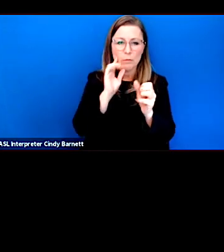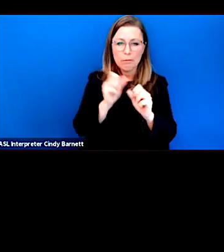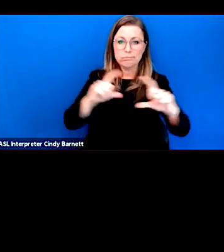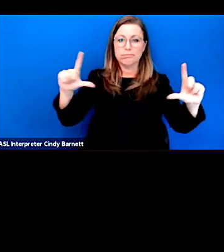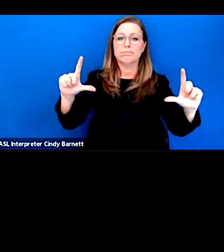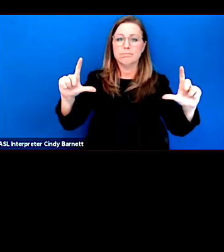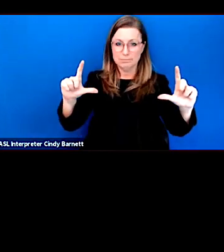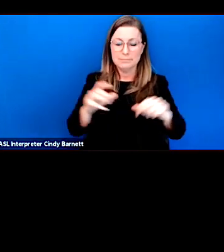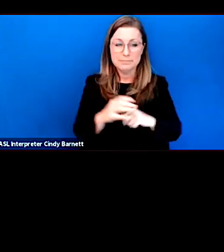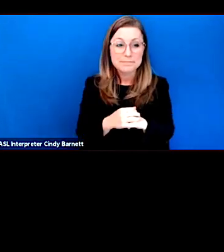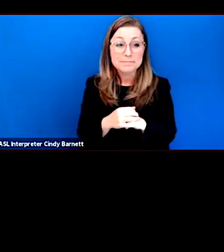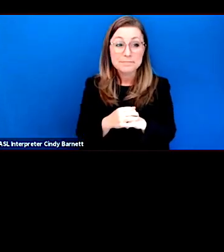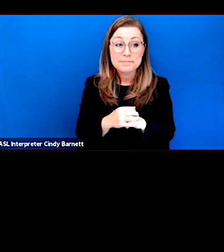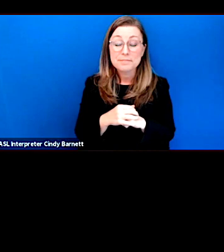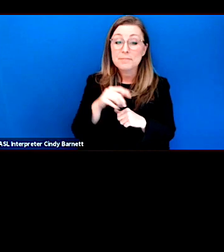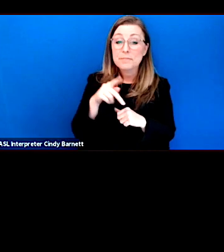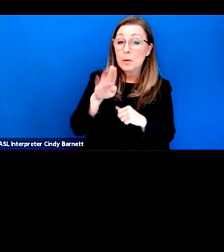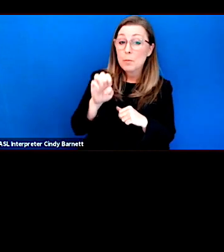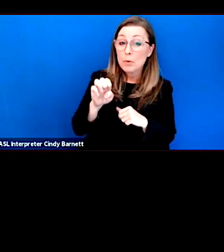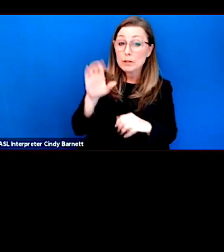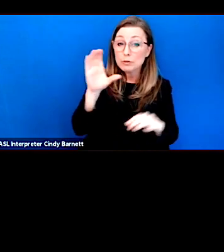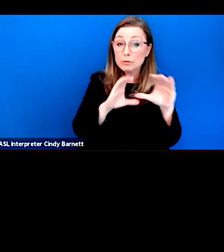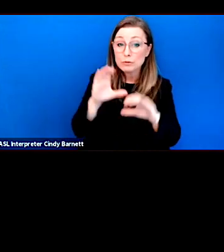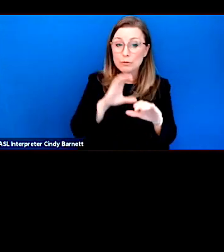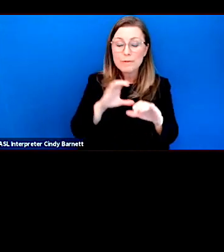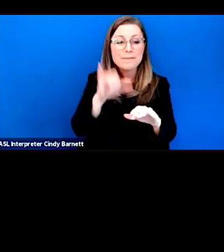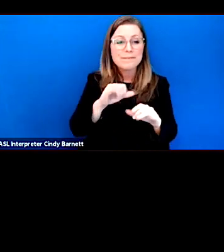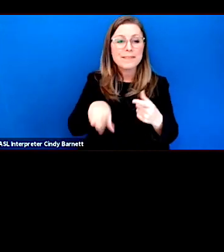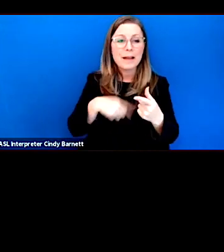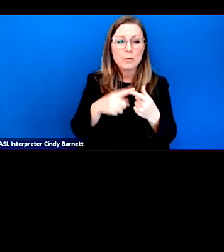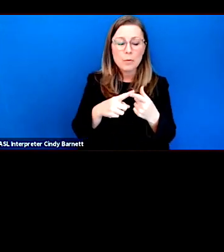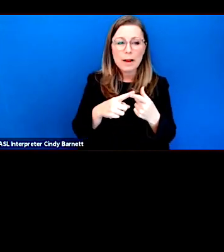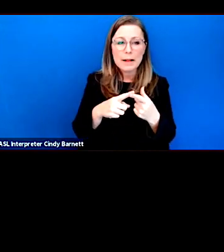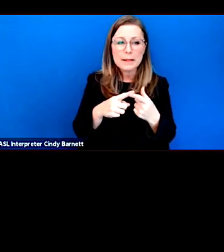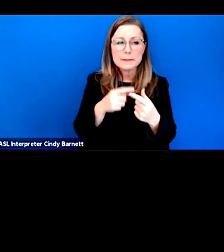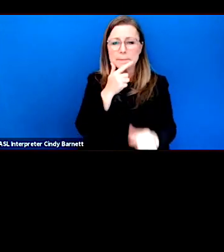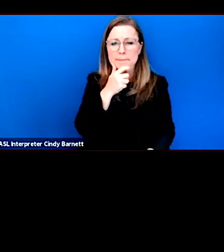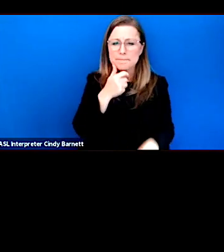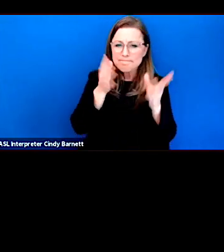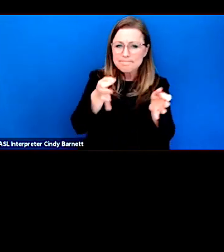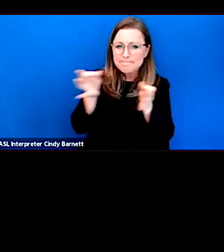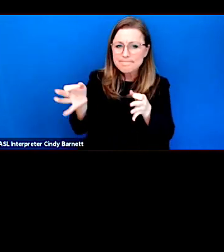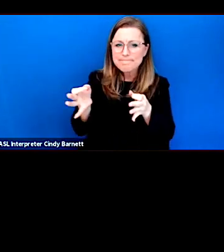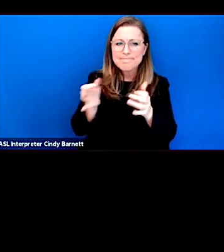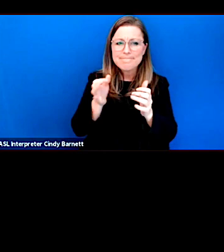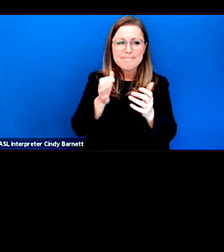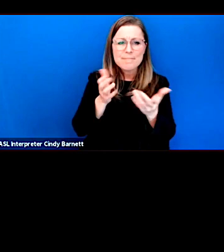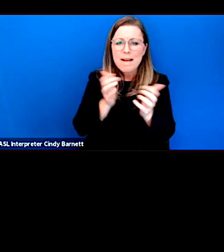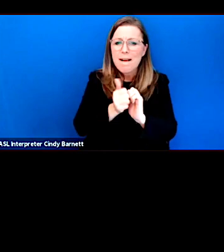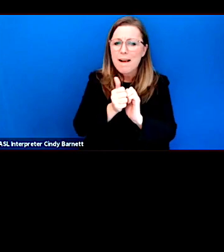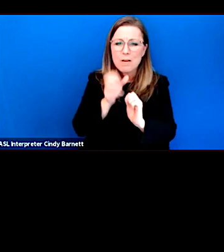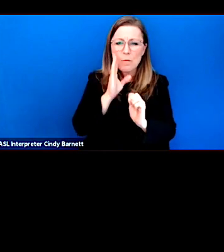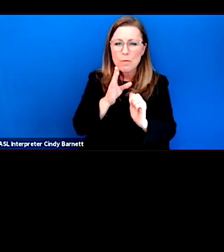The pre-search stage is when you make the decisions that will frame and shape your qualitative metasynthesis. The